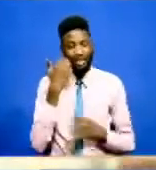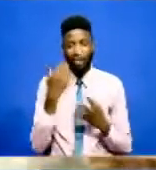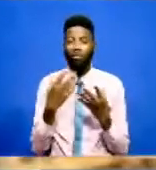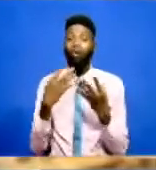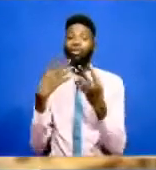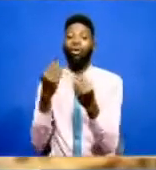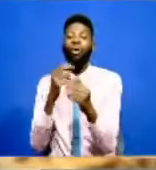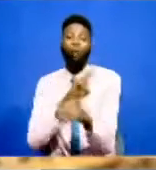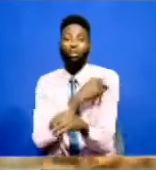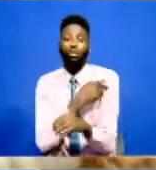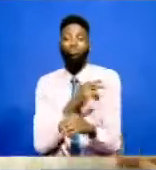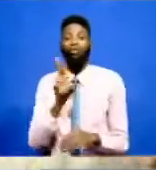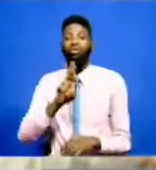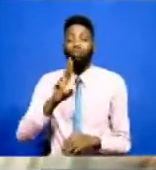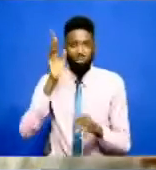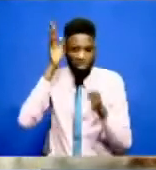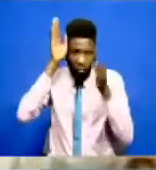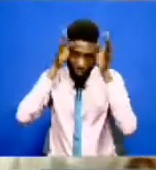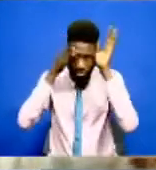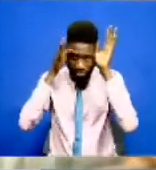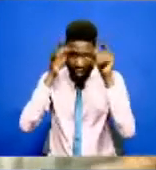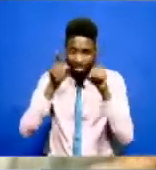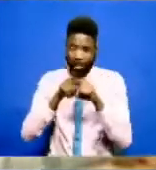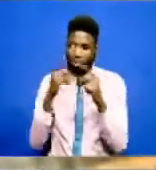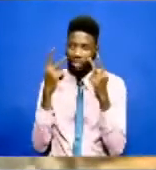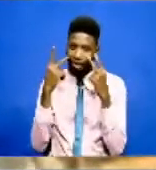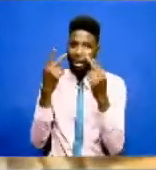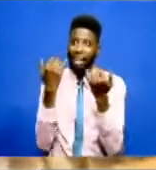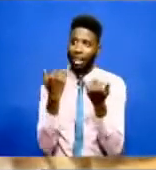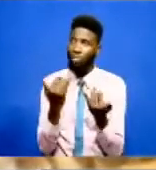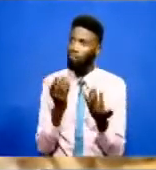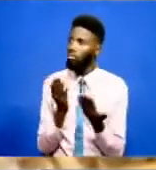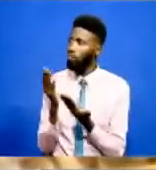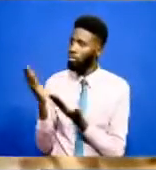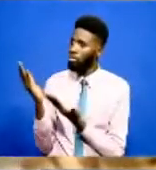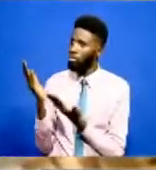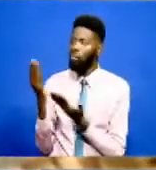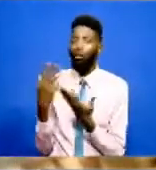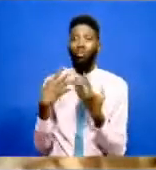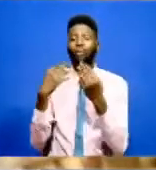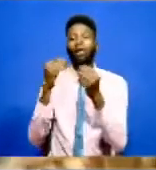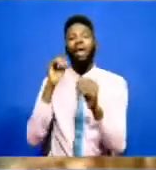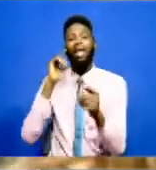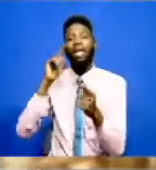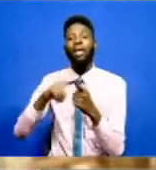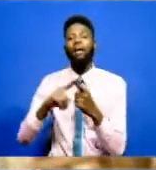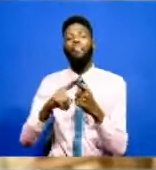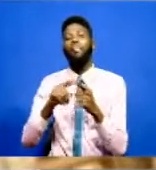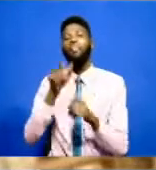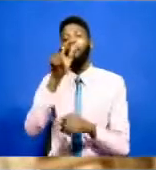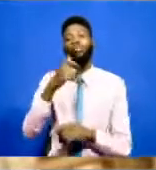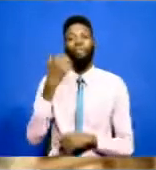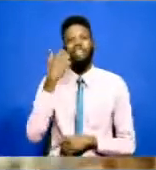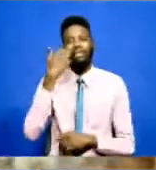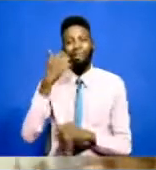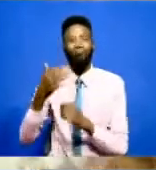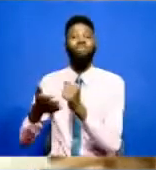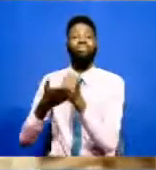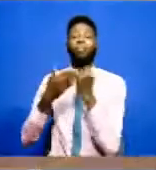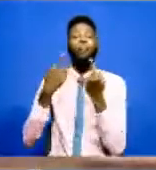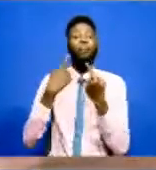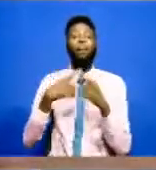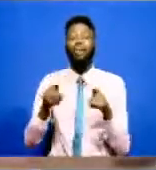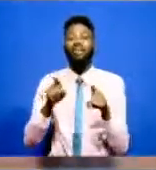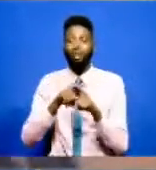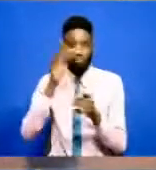punda. Kama unavyoona saa hii, huyu alikuwa akiendea mgonjwa, lakini punda naye